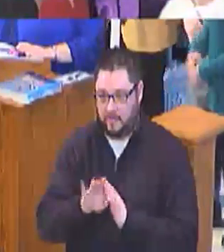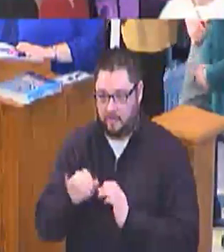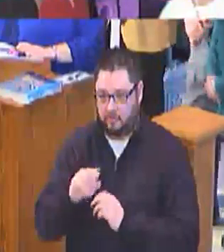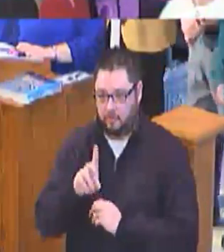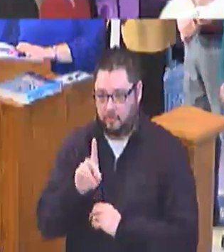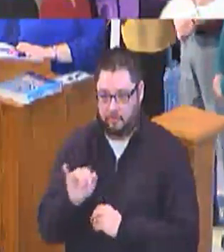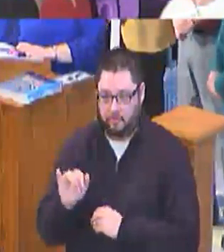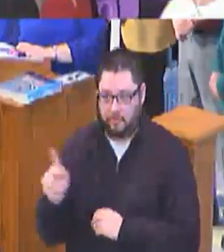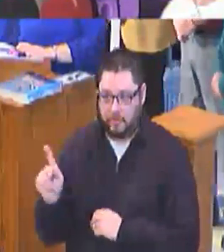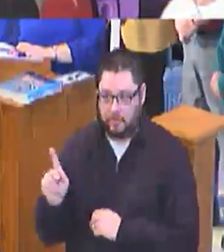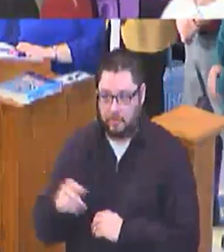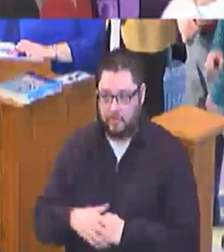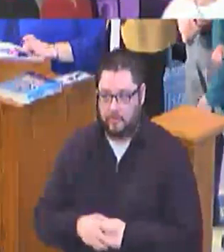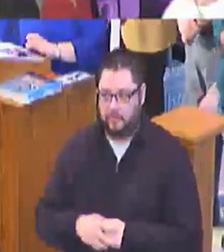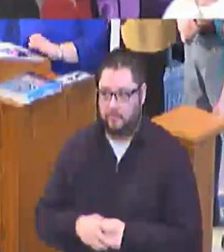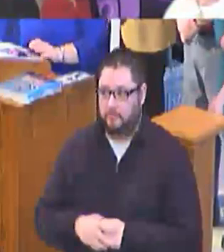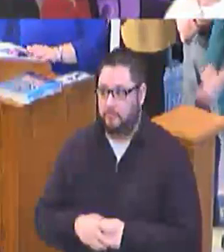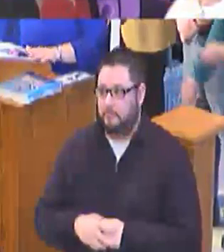Killian.